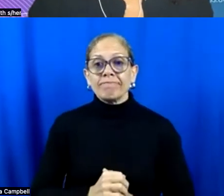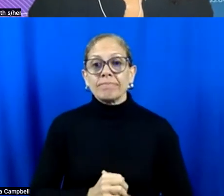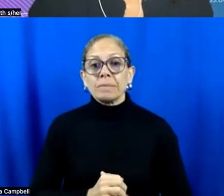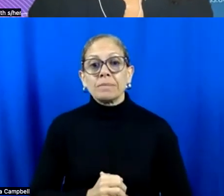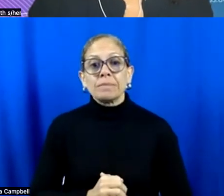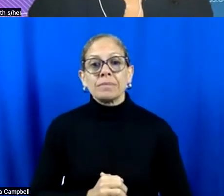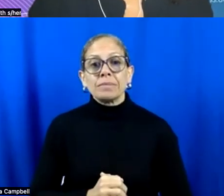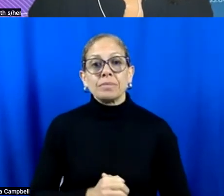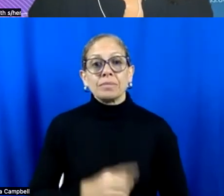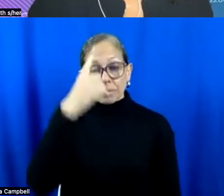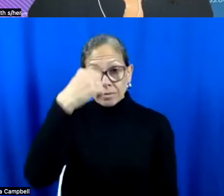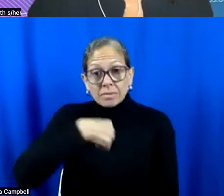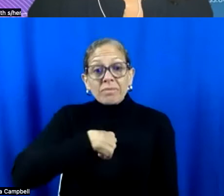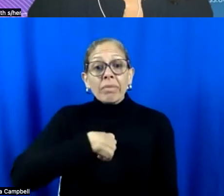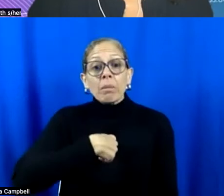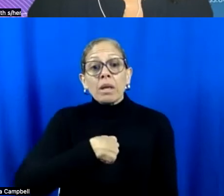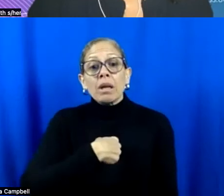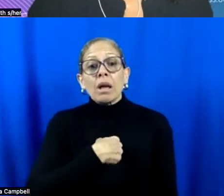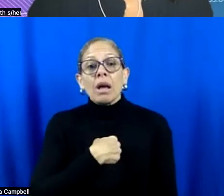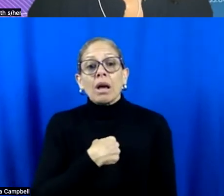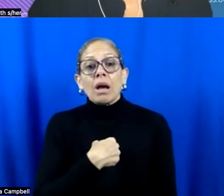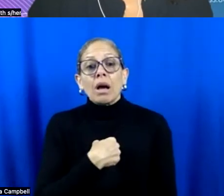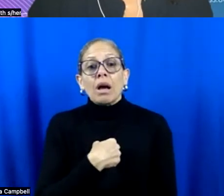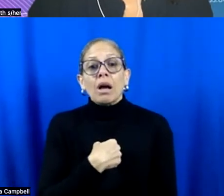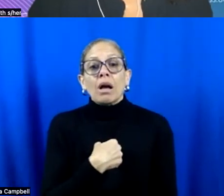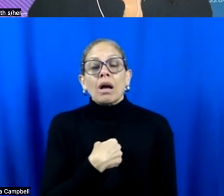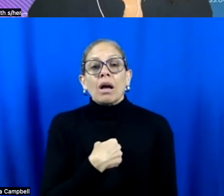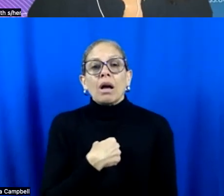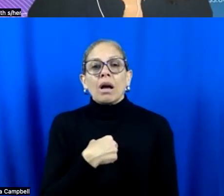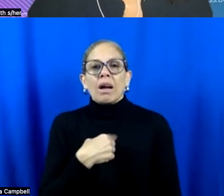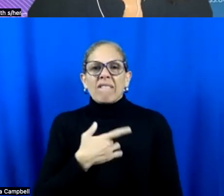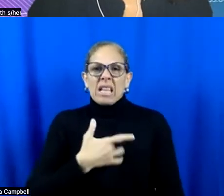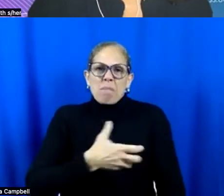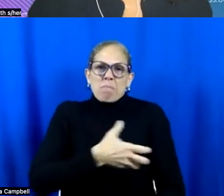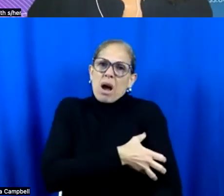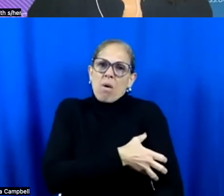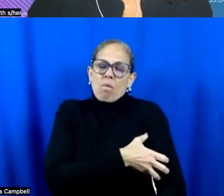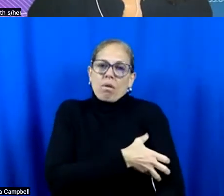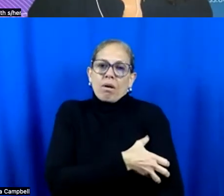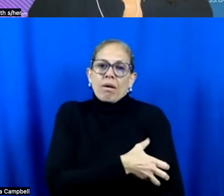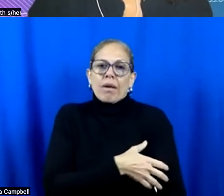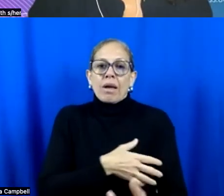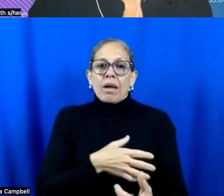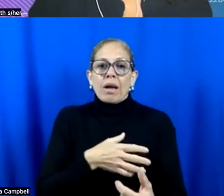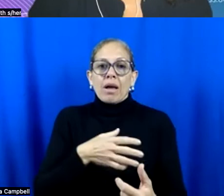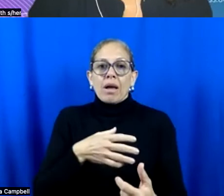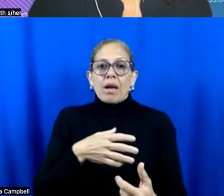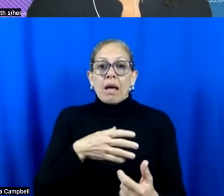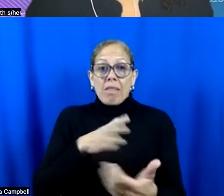For me, what's been empowering is when people see the film or